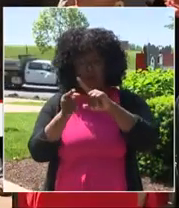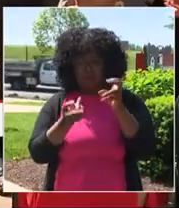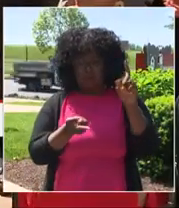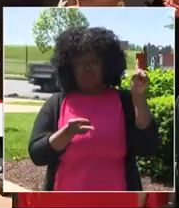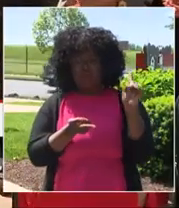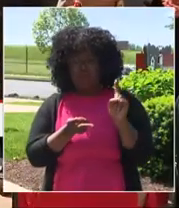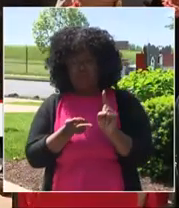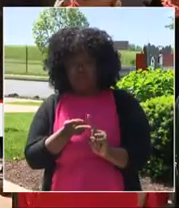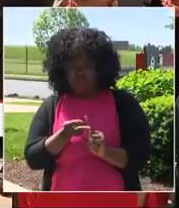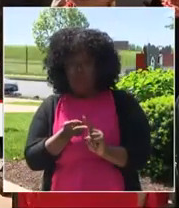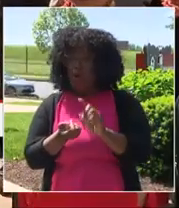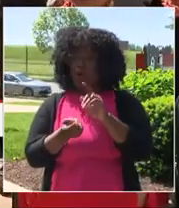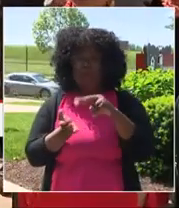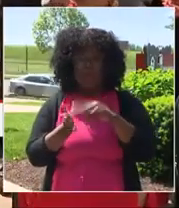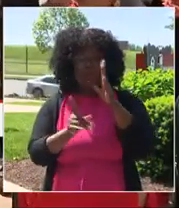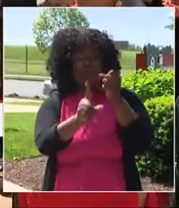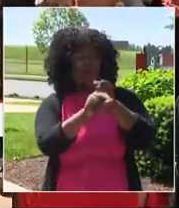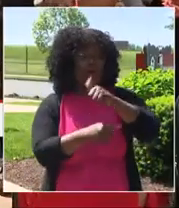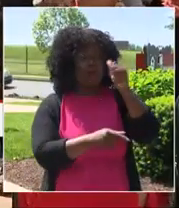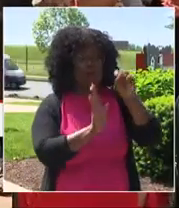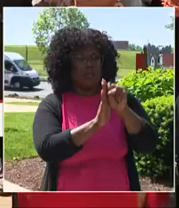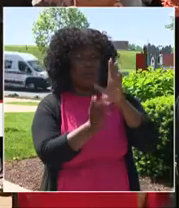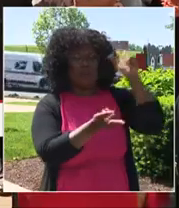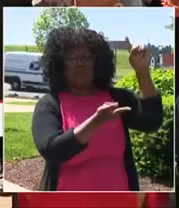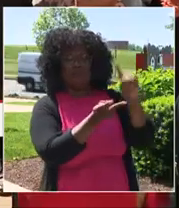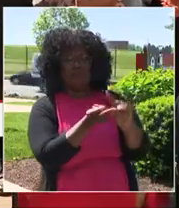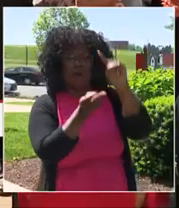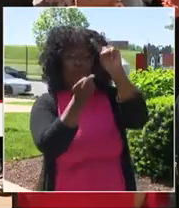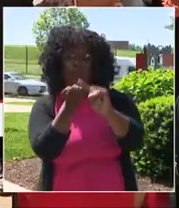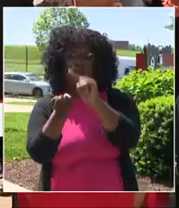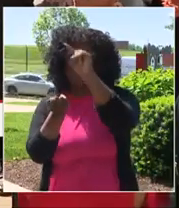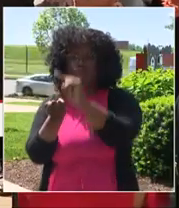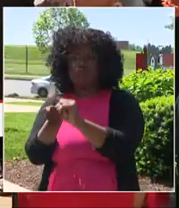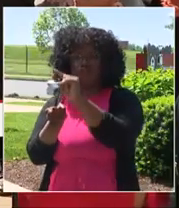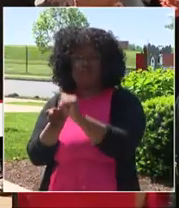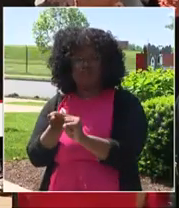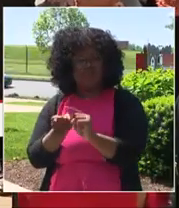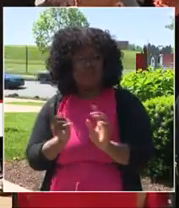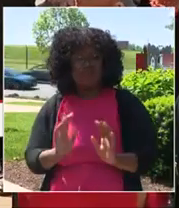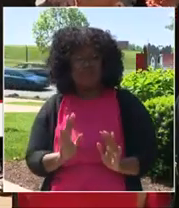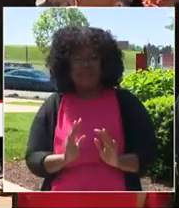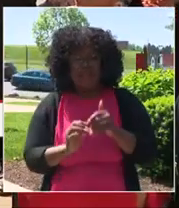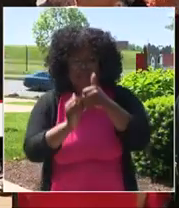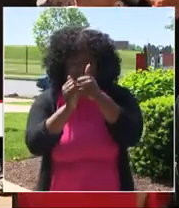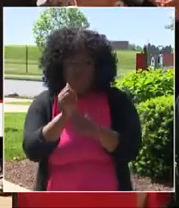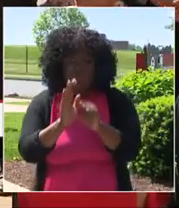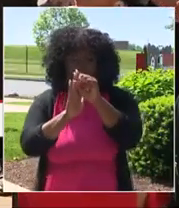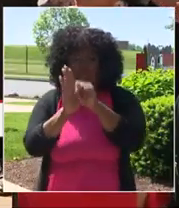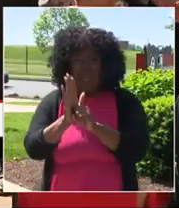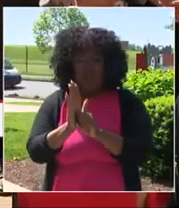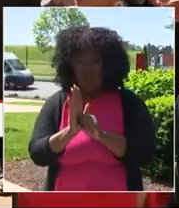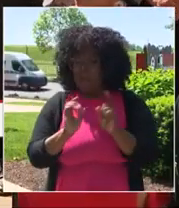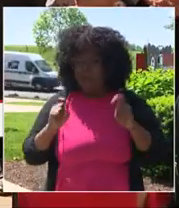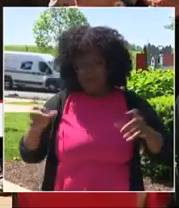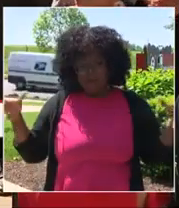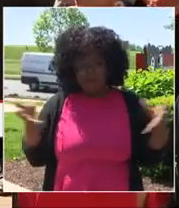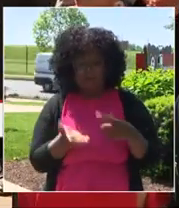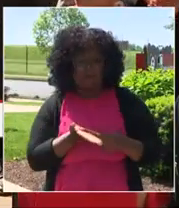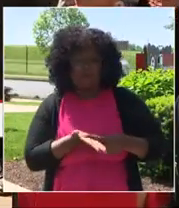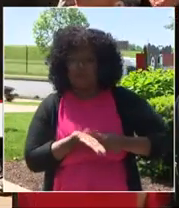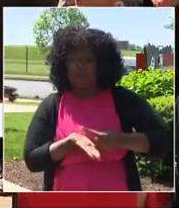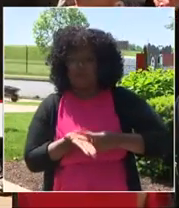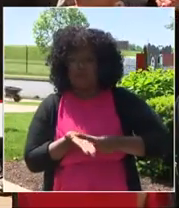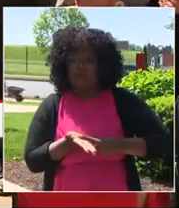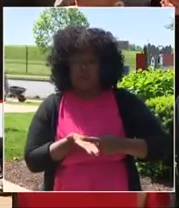38%, 37% in terms of their federal match. So everyone needs to be talking about this, because do we really want to go back to the